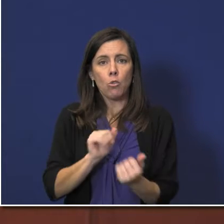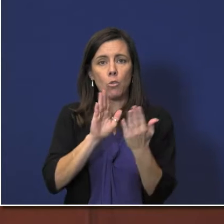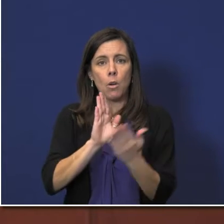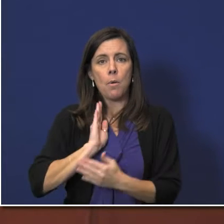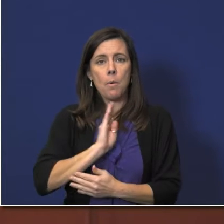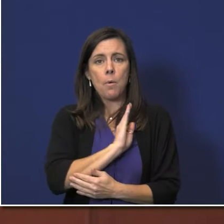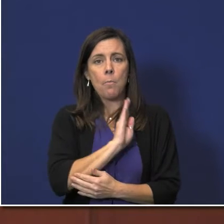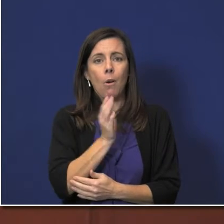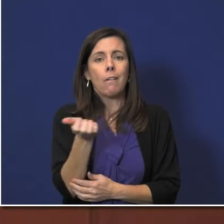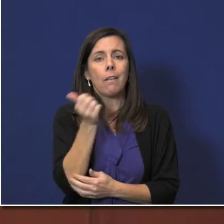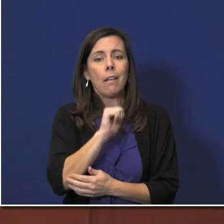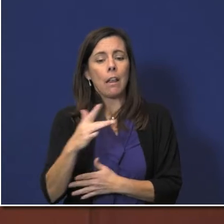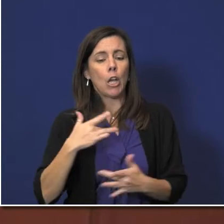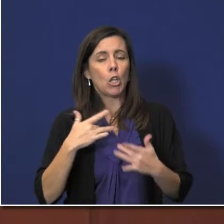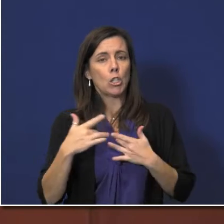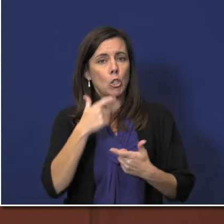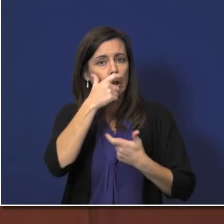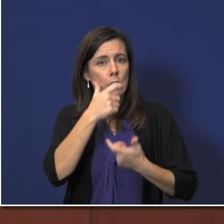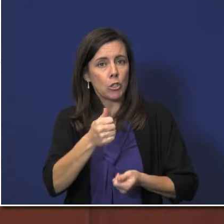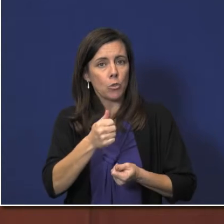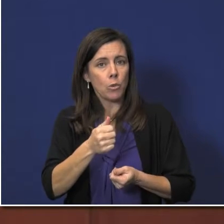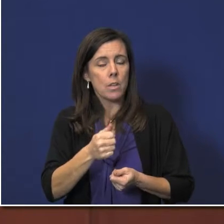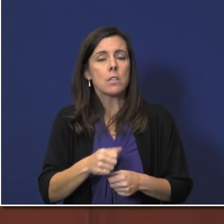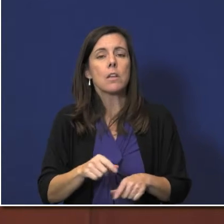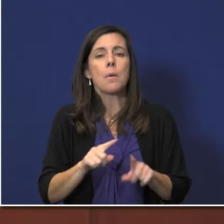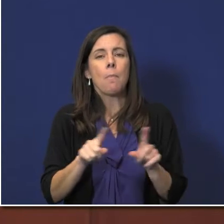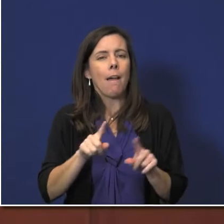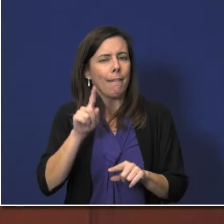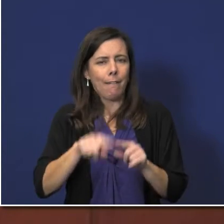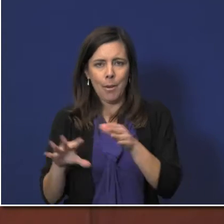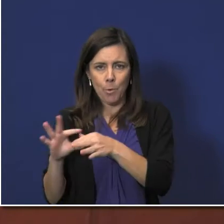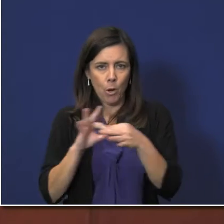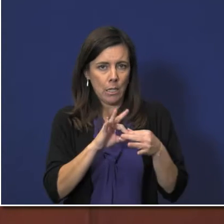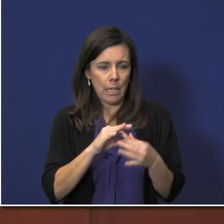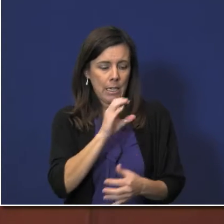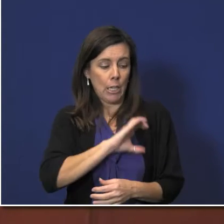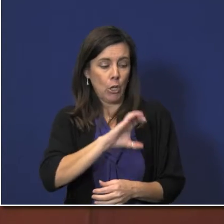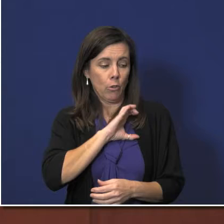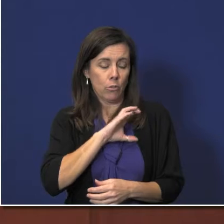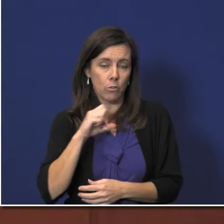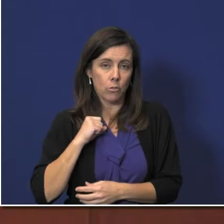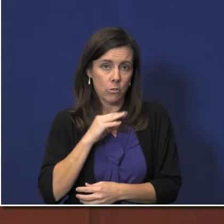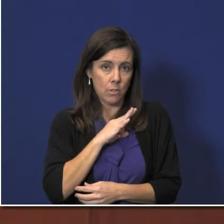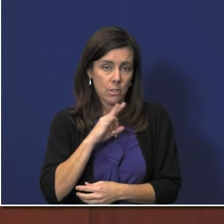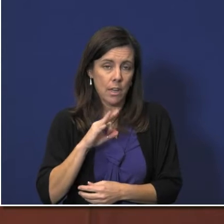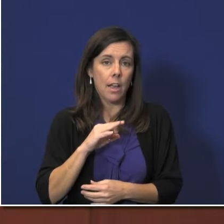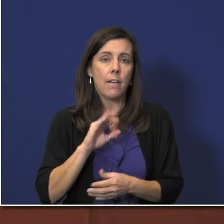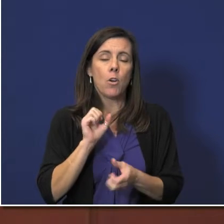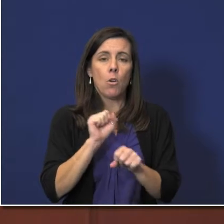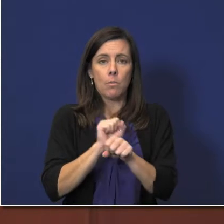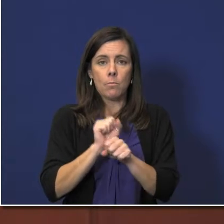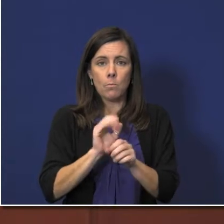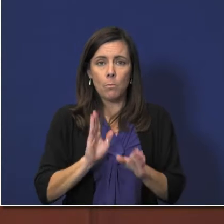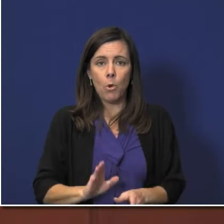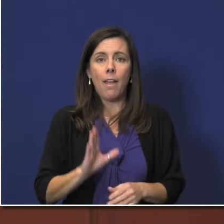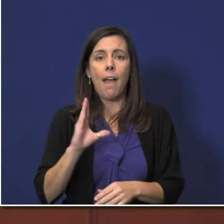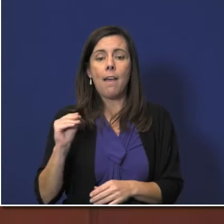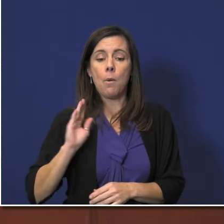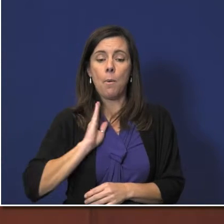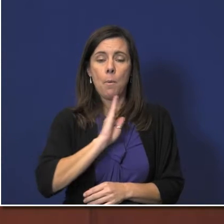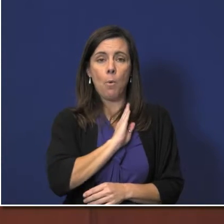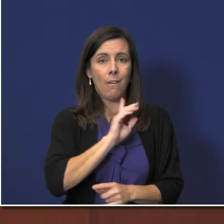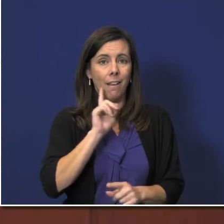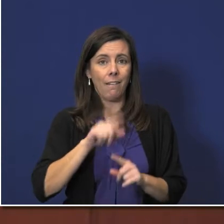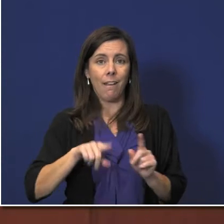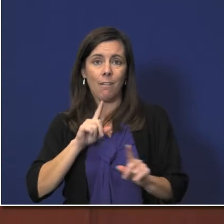of concern or interest to the district other than the character of any student, staff, or board member. The board may not act upon any matter that is not listed under